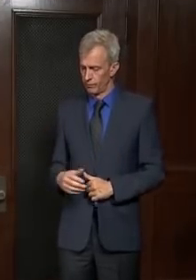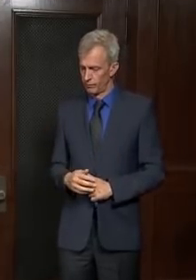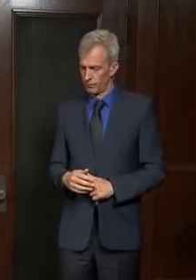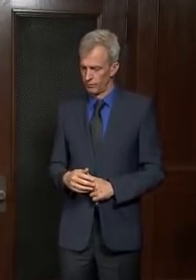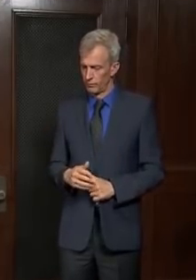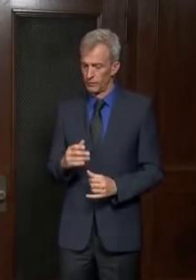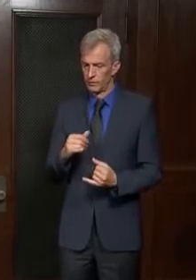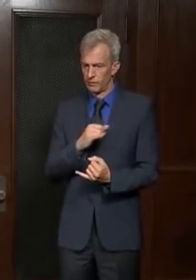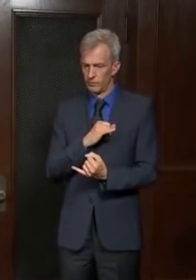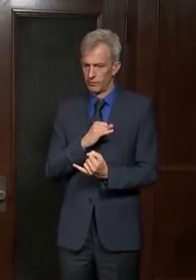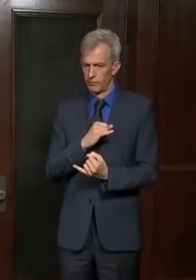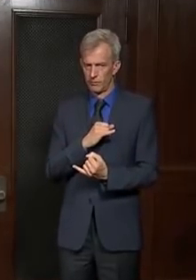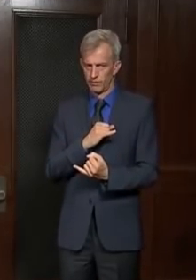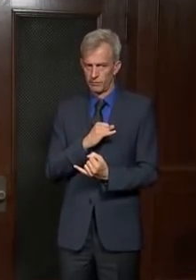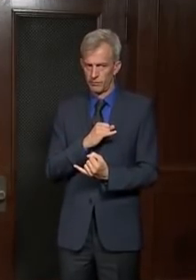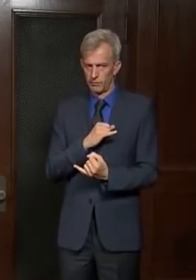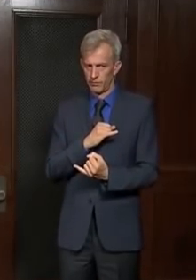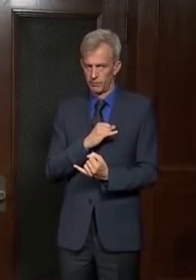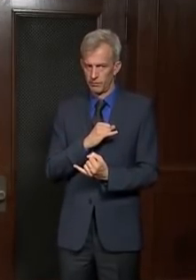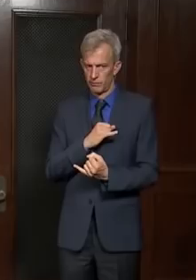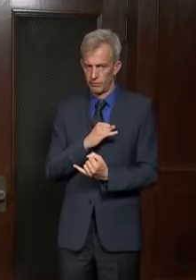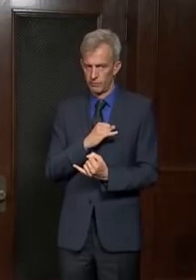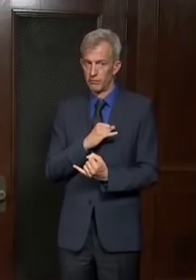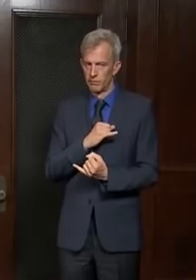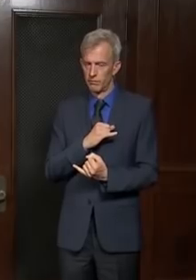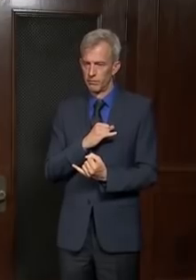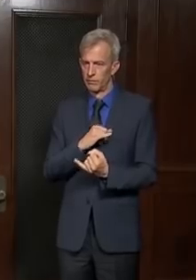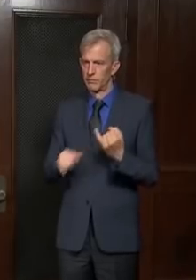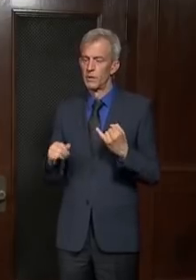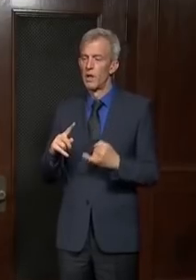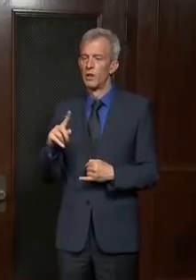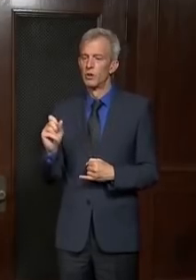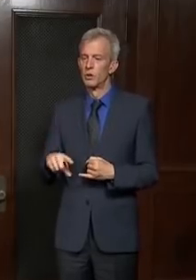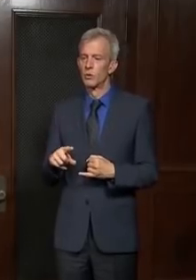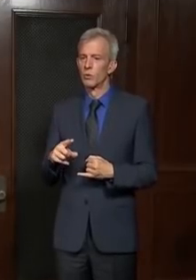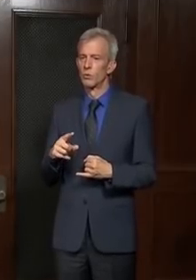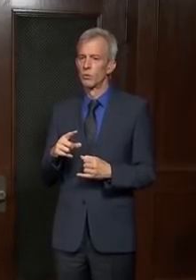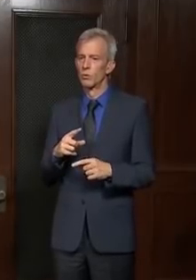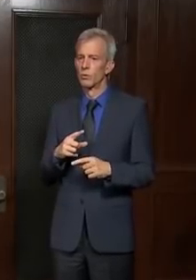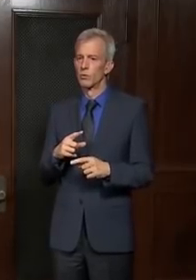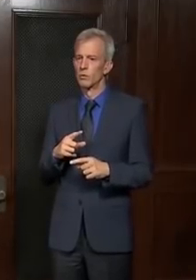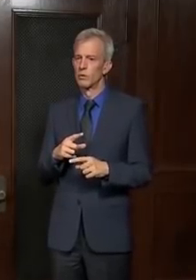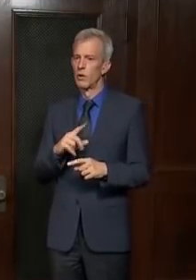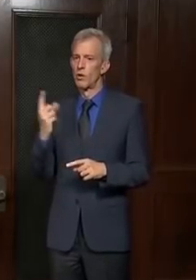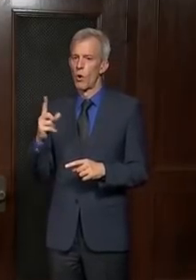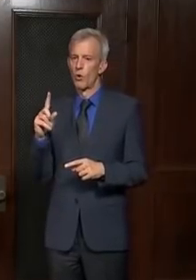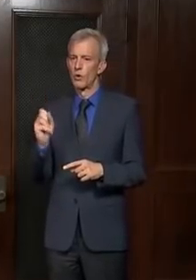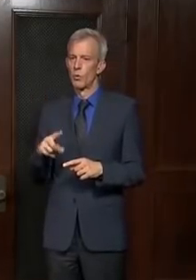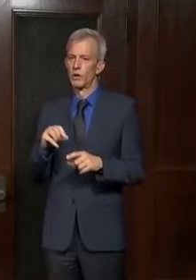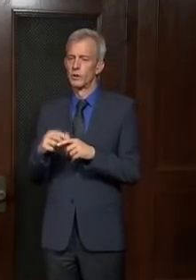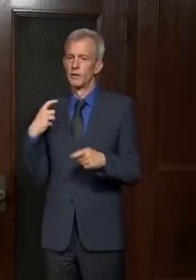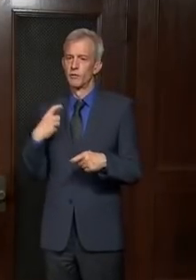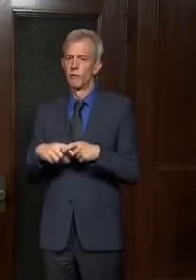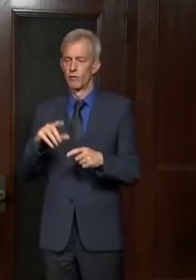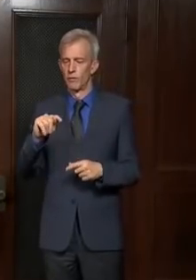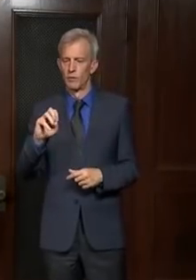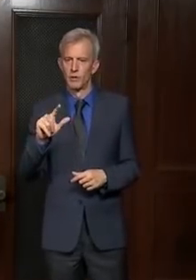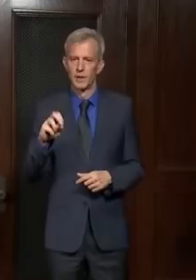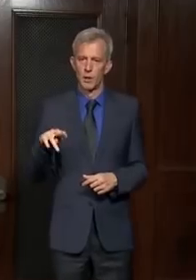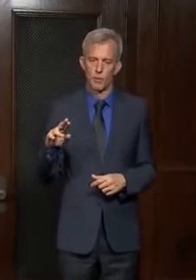And our last question comes from the line of Abel Almio, our only question in Spanish, from Telemundo